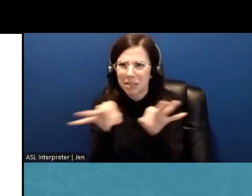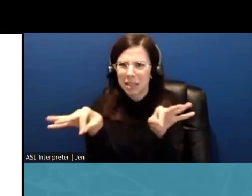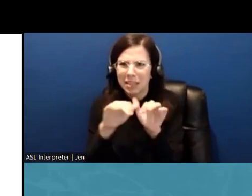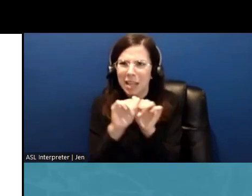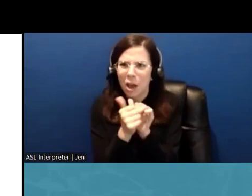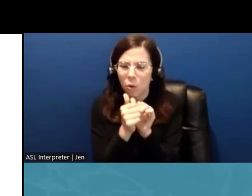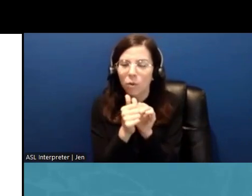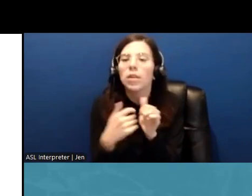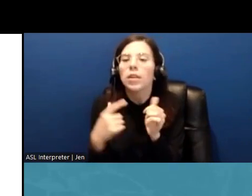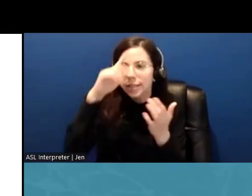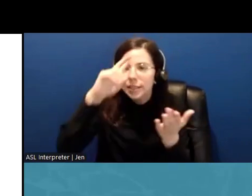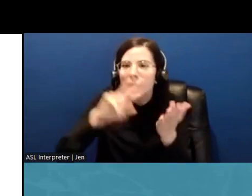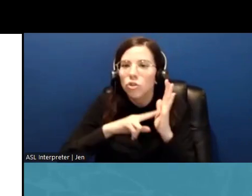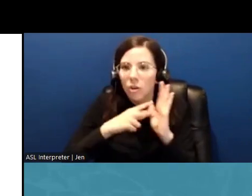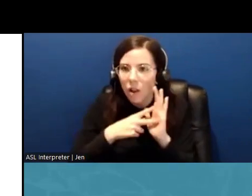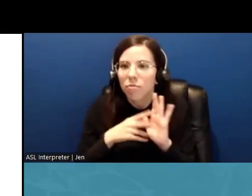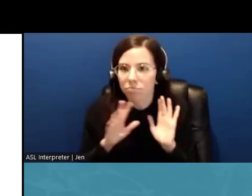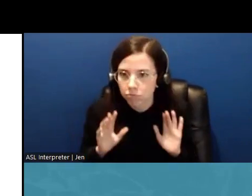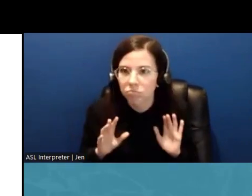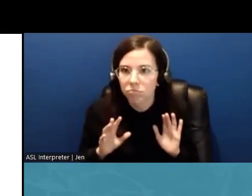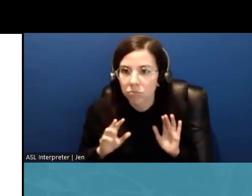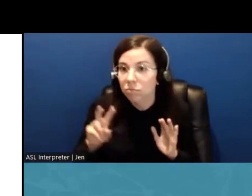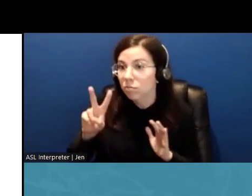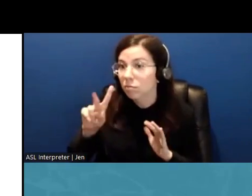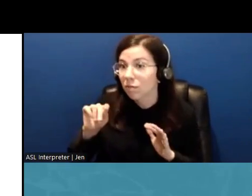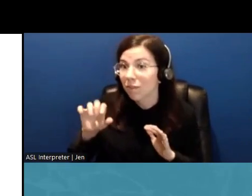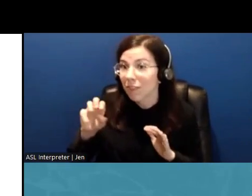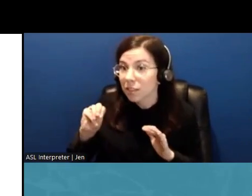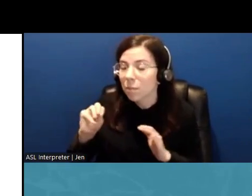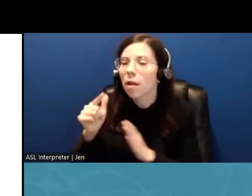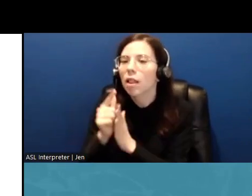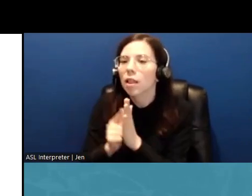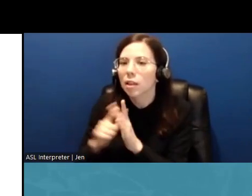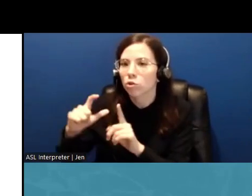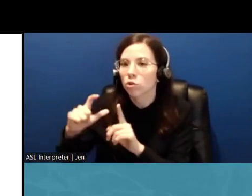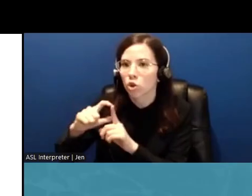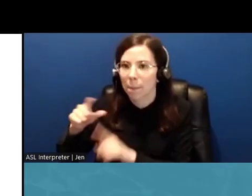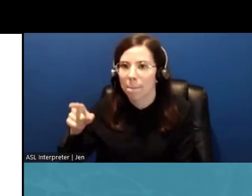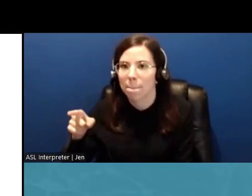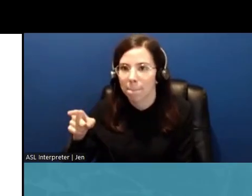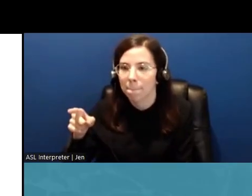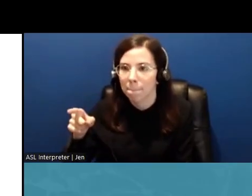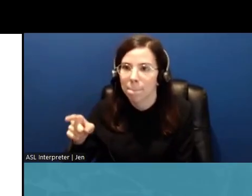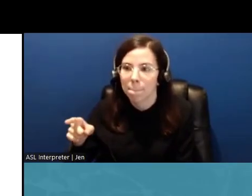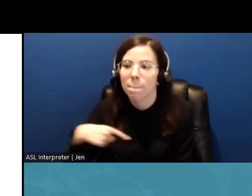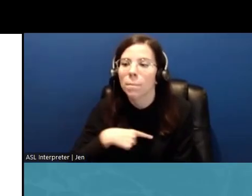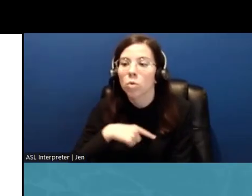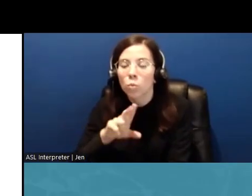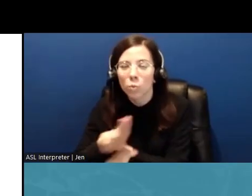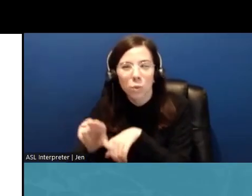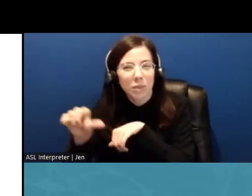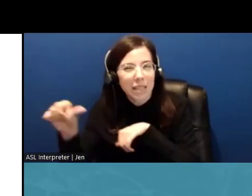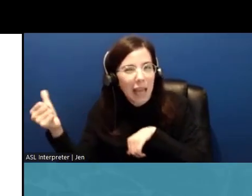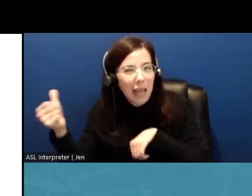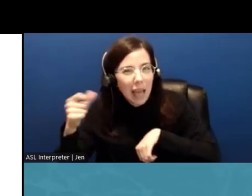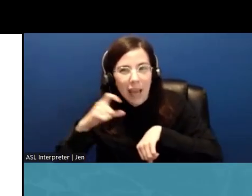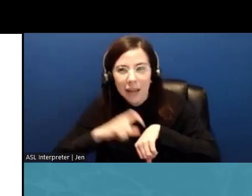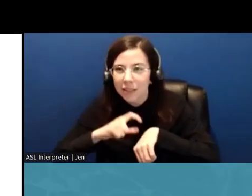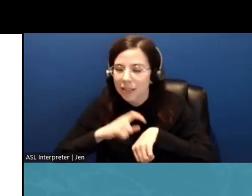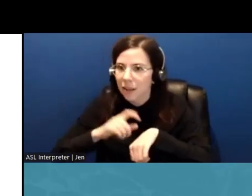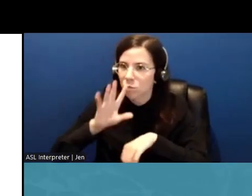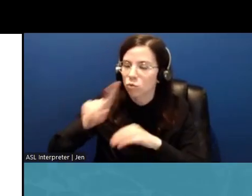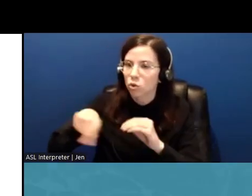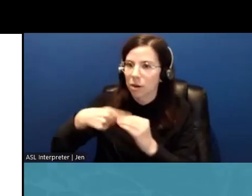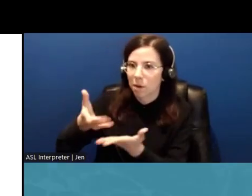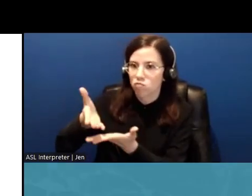with intention. Victim is a legal term of art, and we use it anytime we are talking about